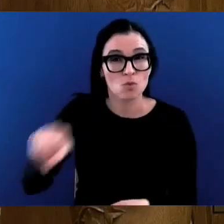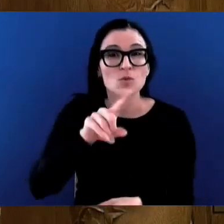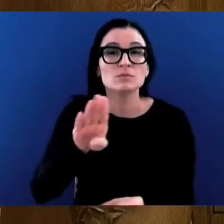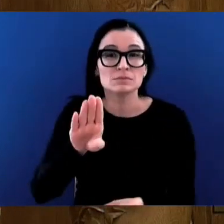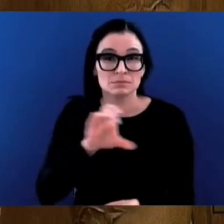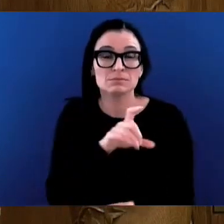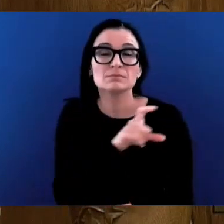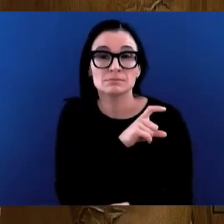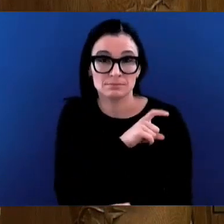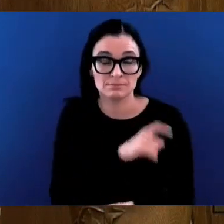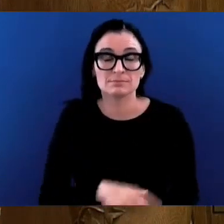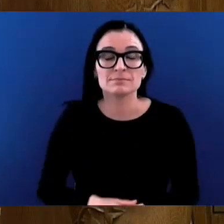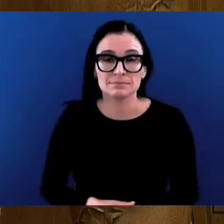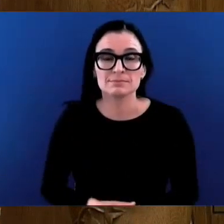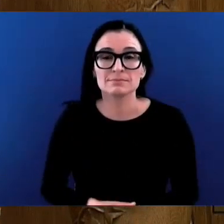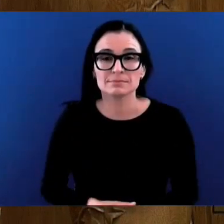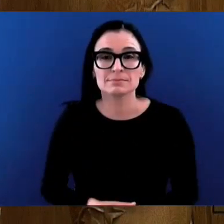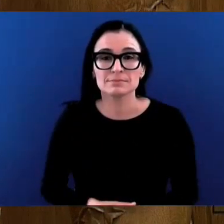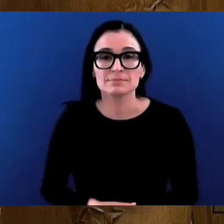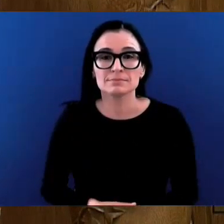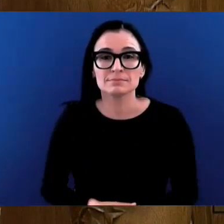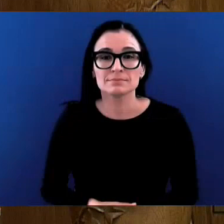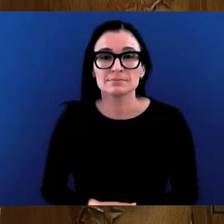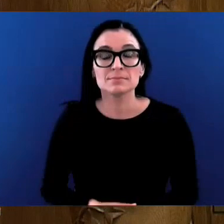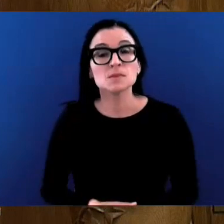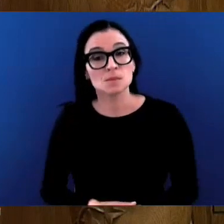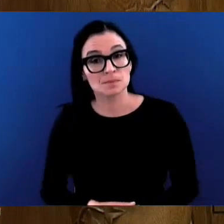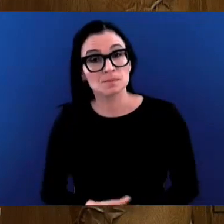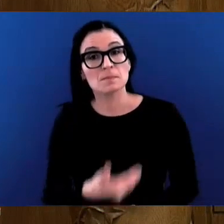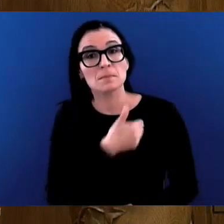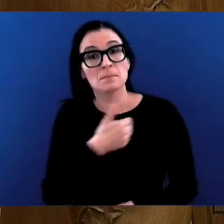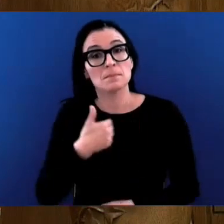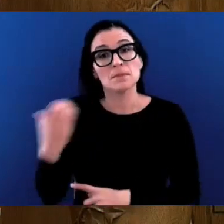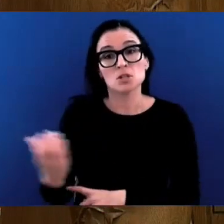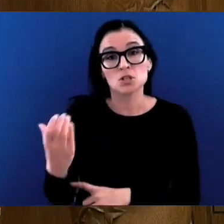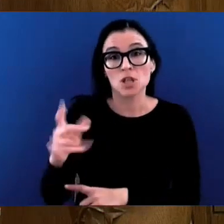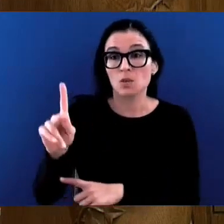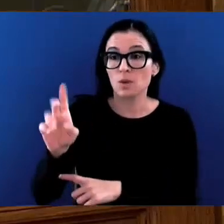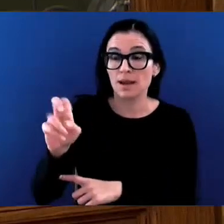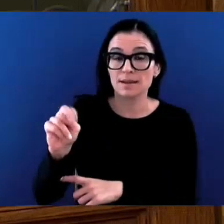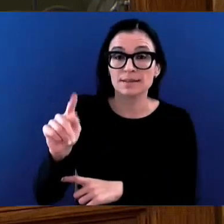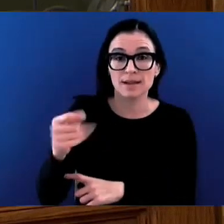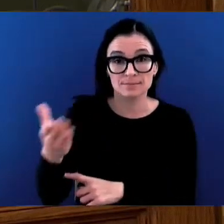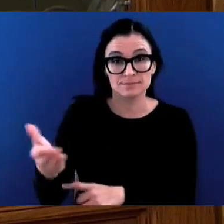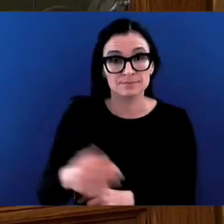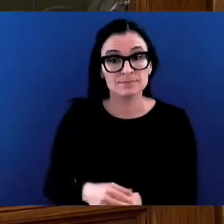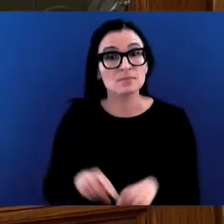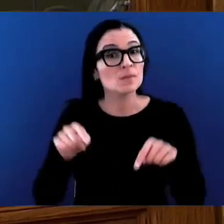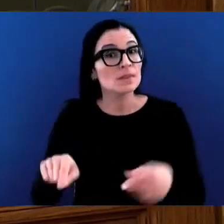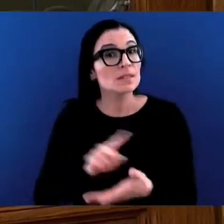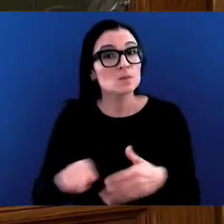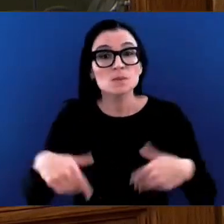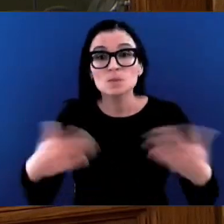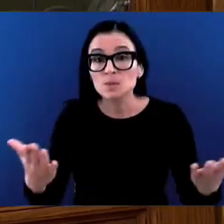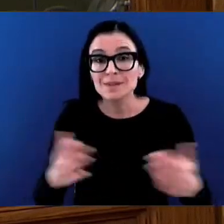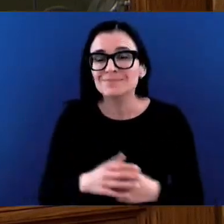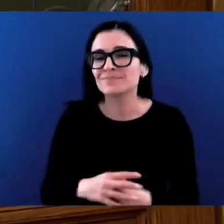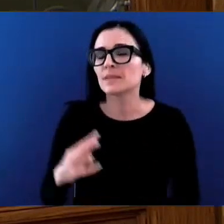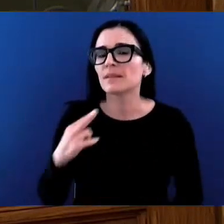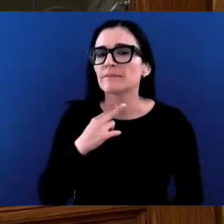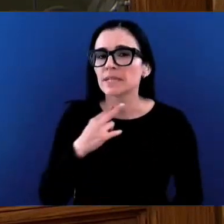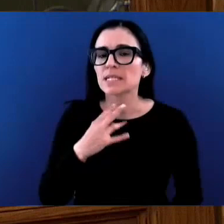Member for Chilliwack-Kent. Thank you, Honourable Speaker. This week marks Victims and Survivors of Crime Week. The goal of this week is to